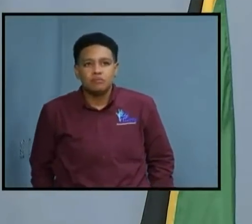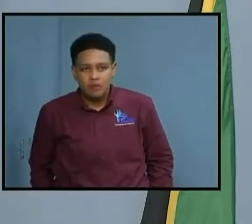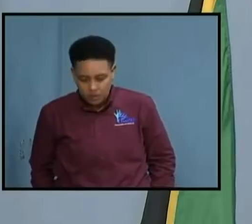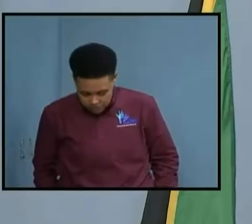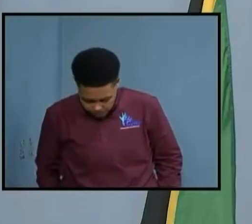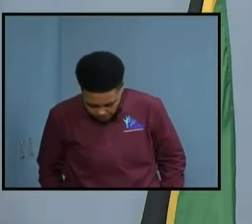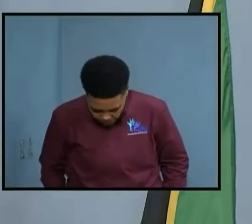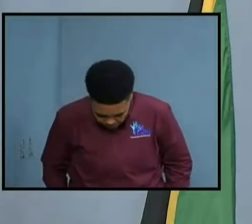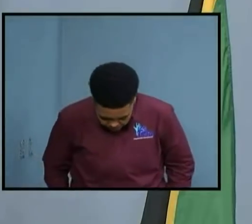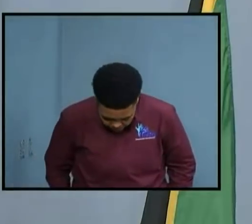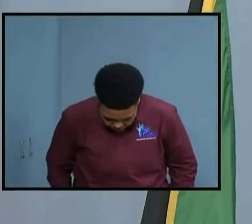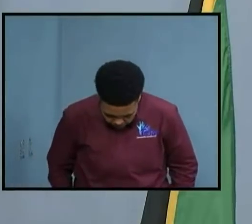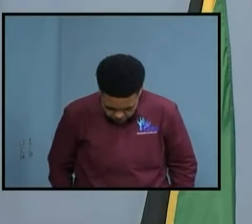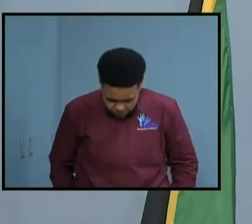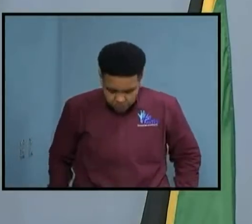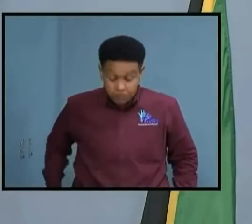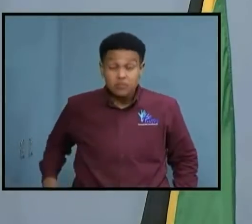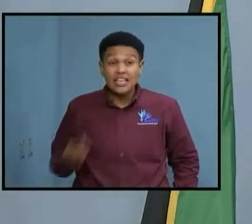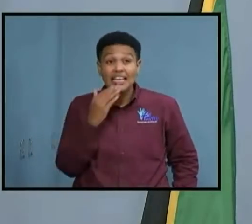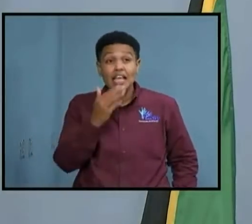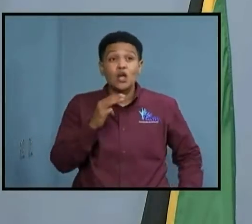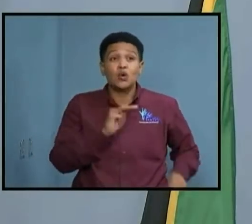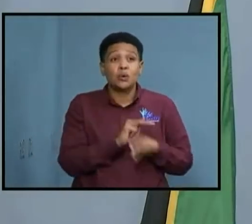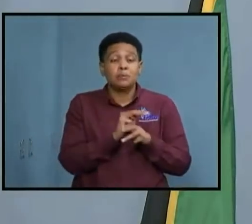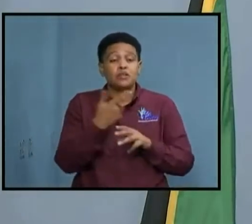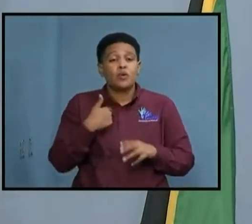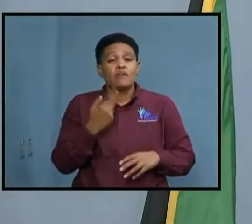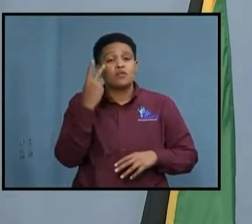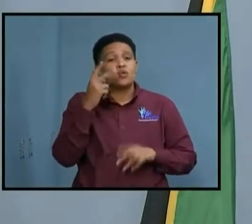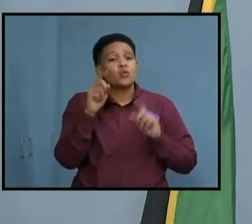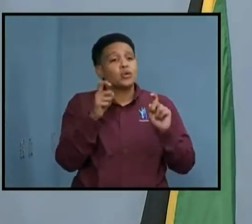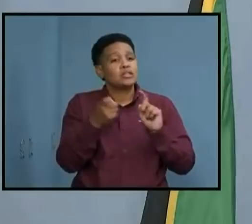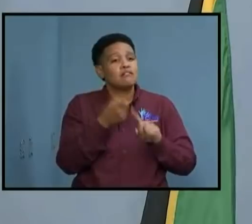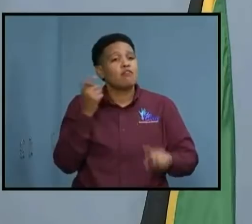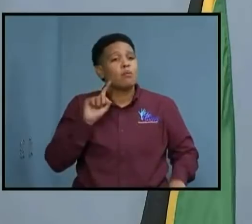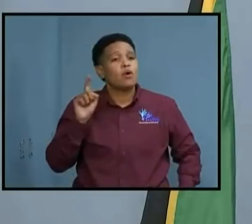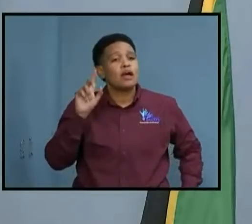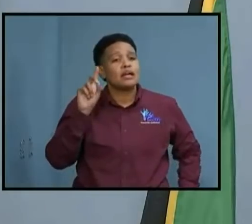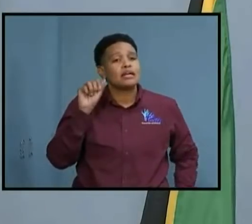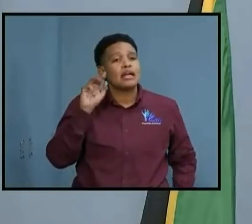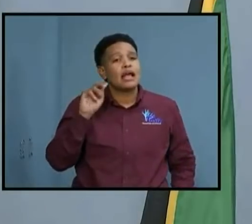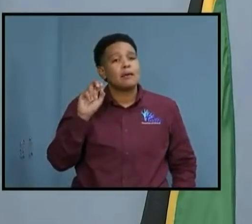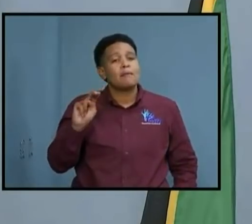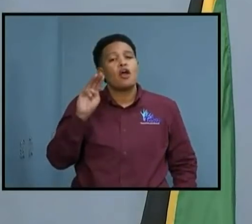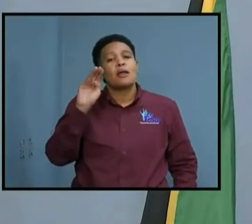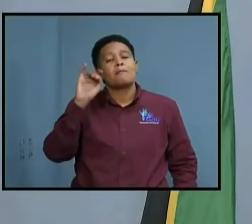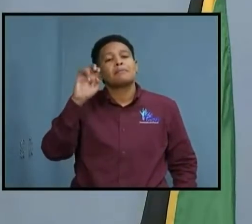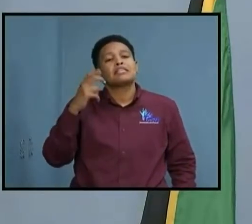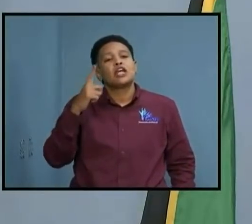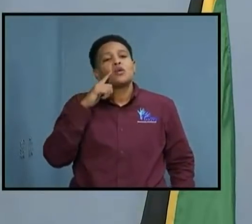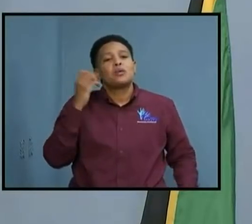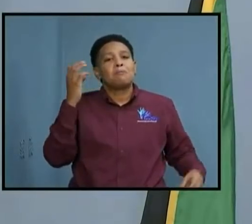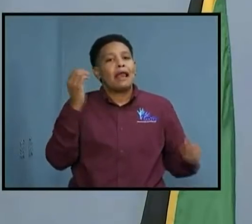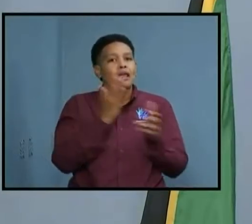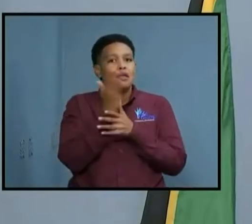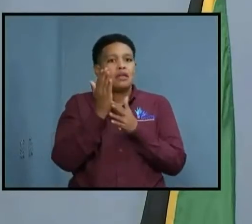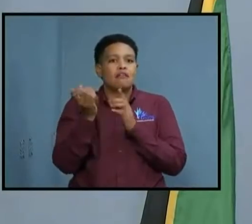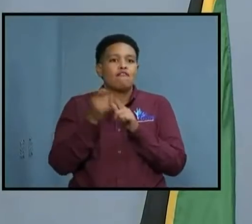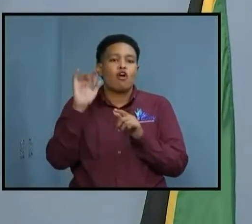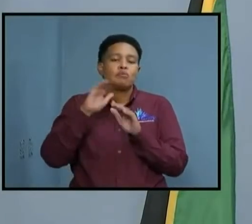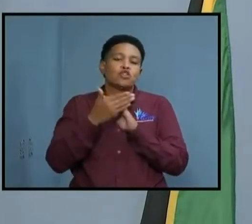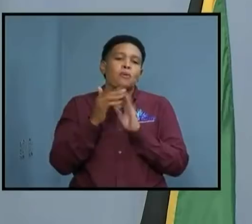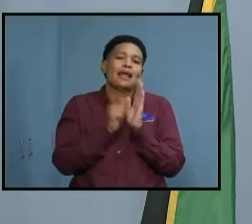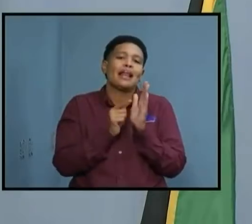Thank you, Minister. We have two questions with many parts from Mr. Damian Mitchell of the Jamaica Gleaner. The